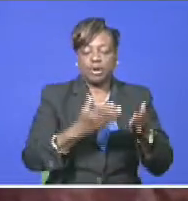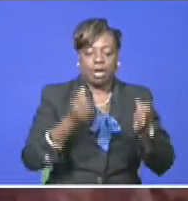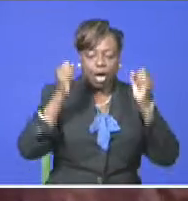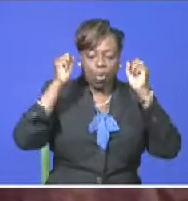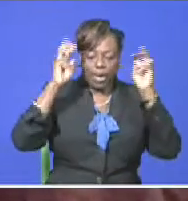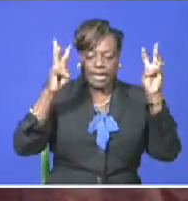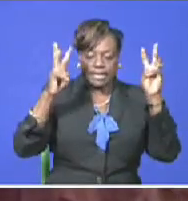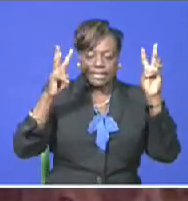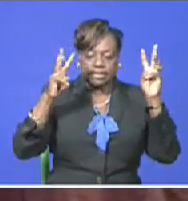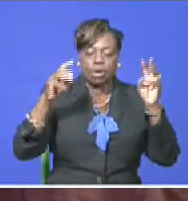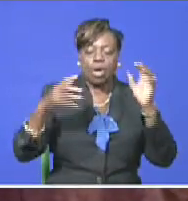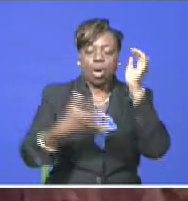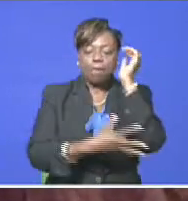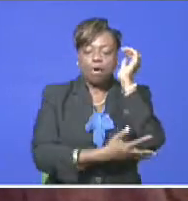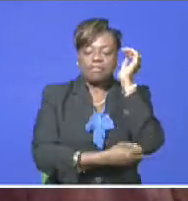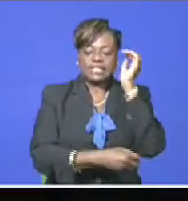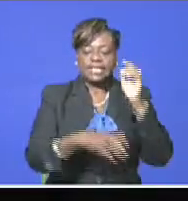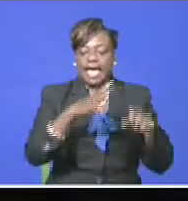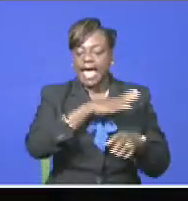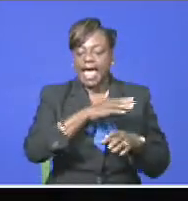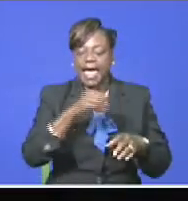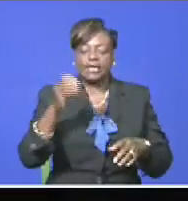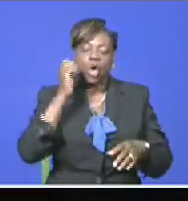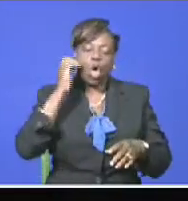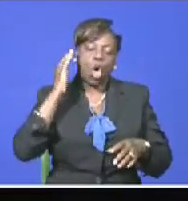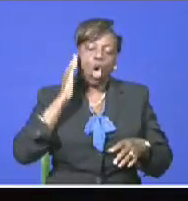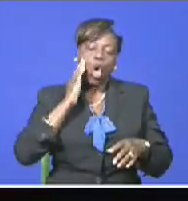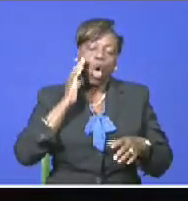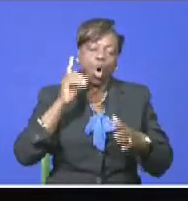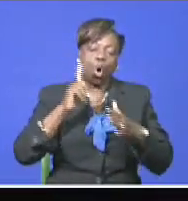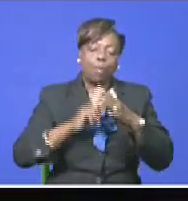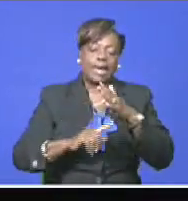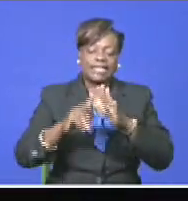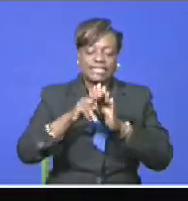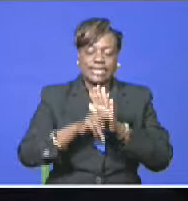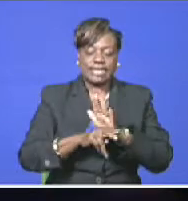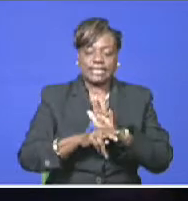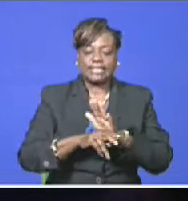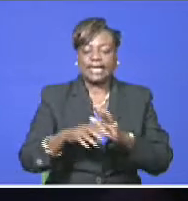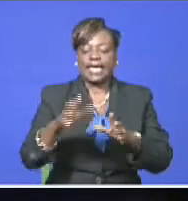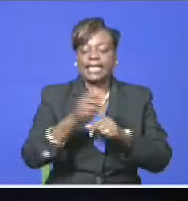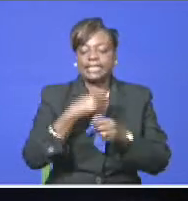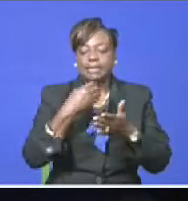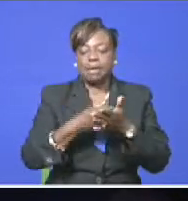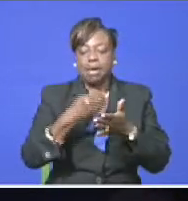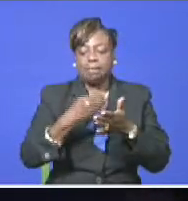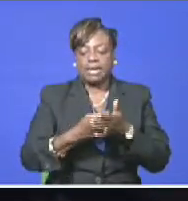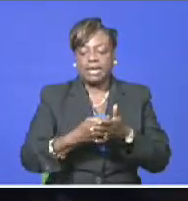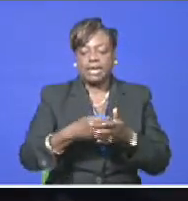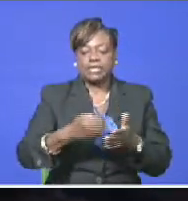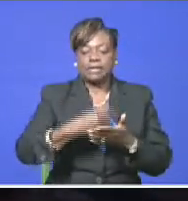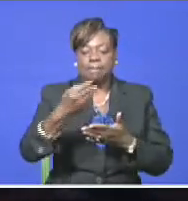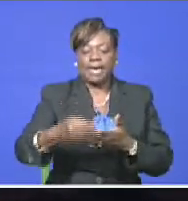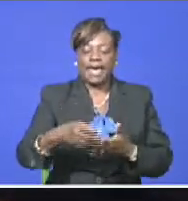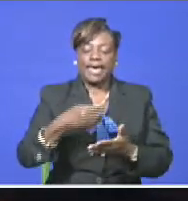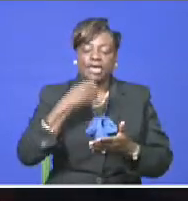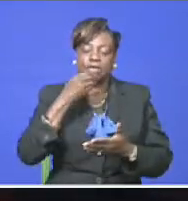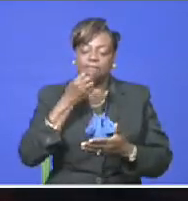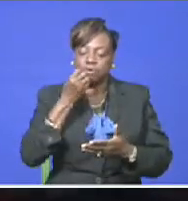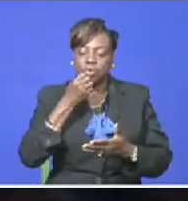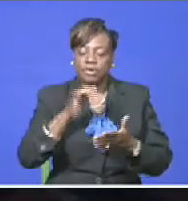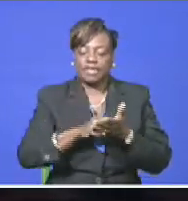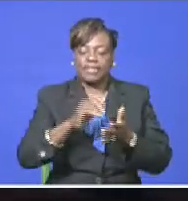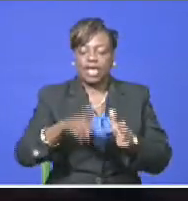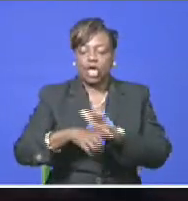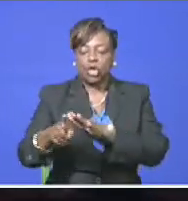of poverty and homelessness, and also to raise funds and solicit goods that they donate to the local shelters.